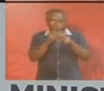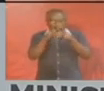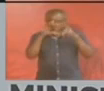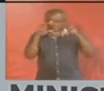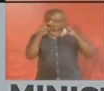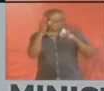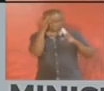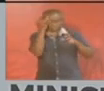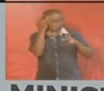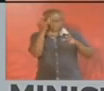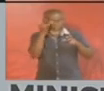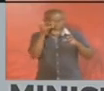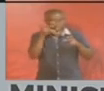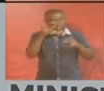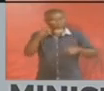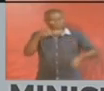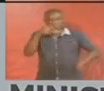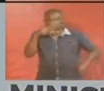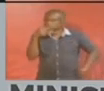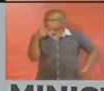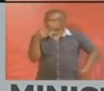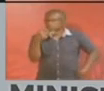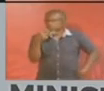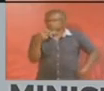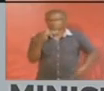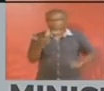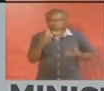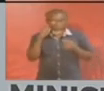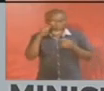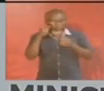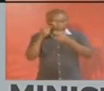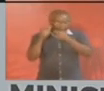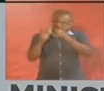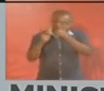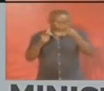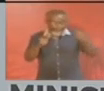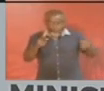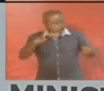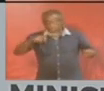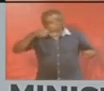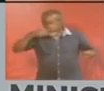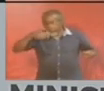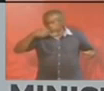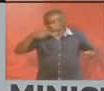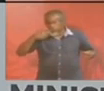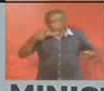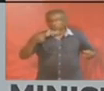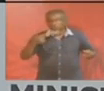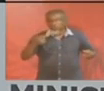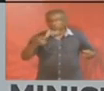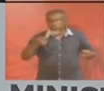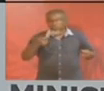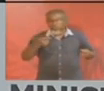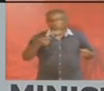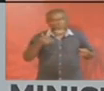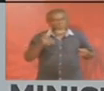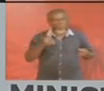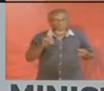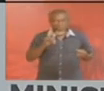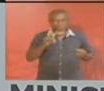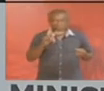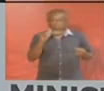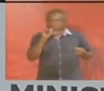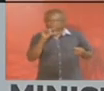during that point in time, and you have large groups of people together not wearing a mask. And we are trying to look at even larger groups